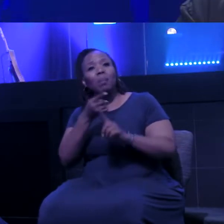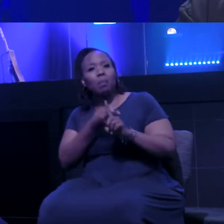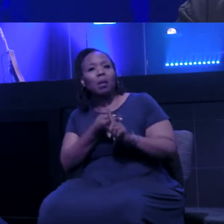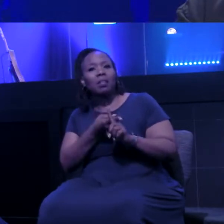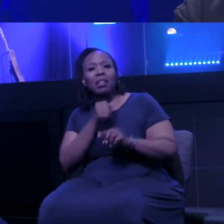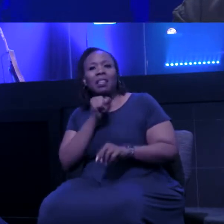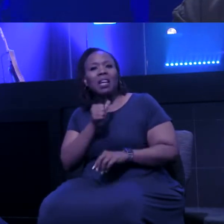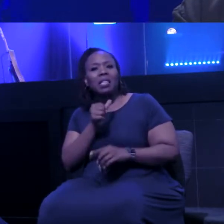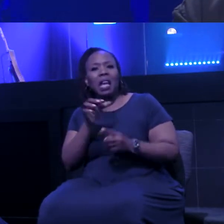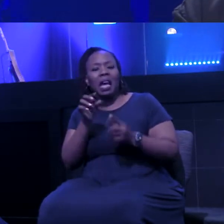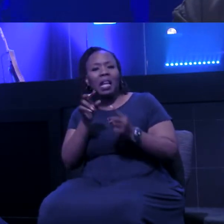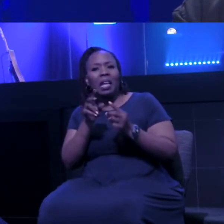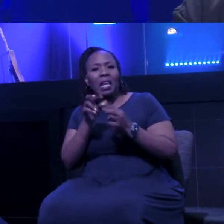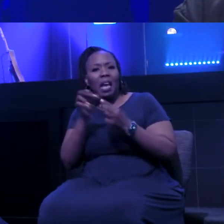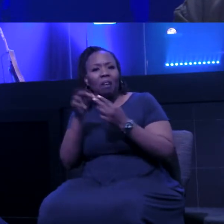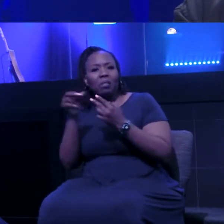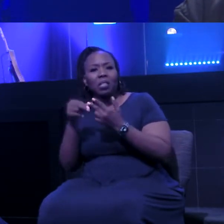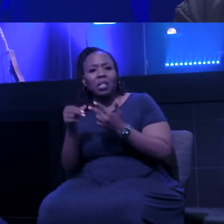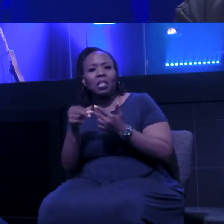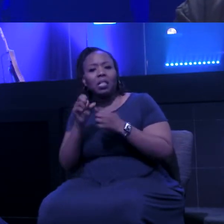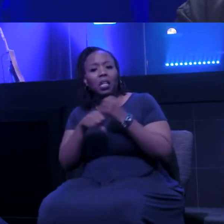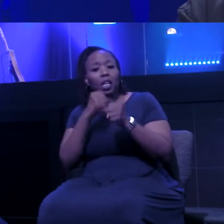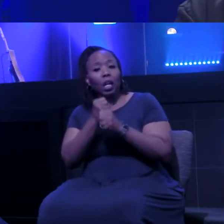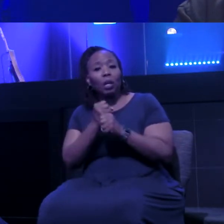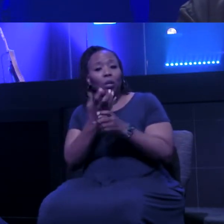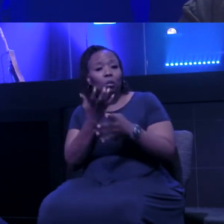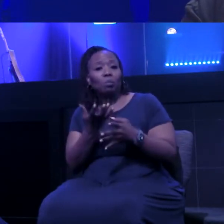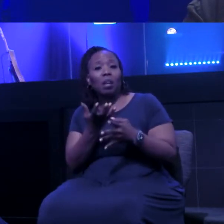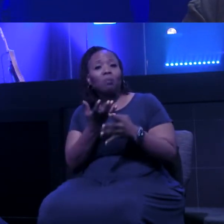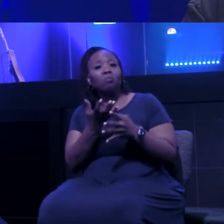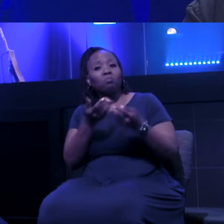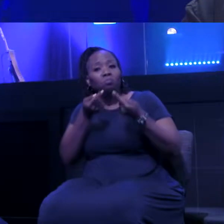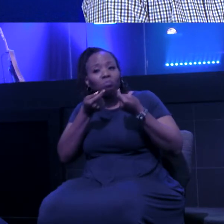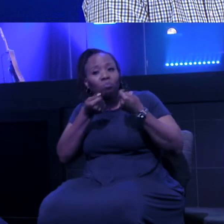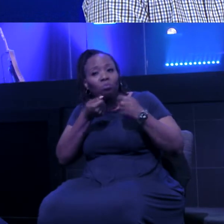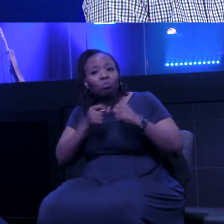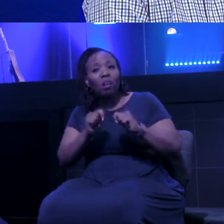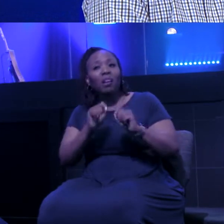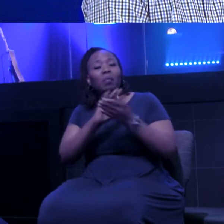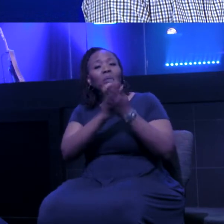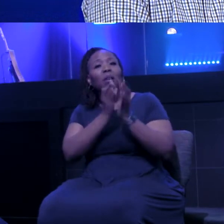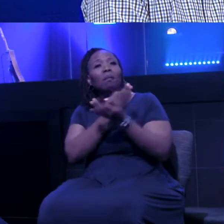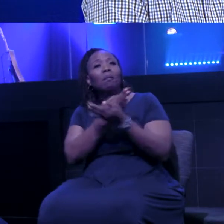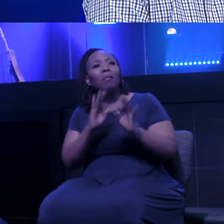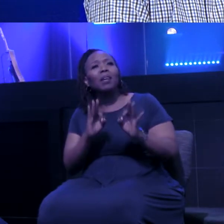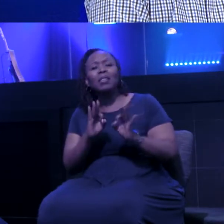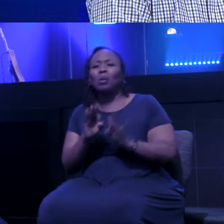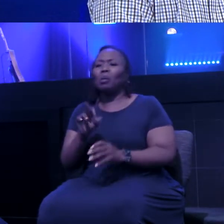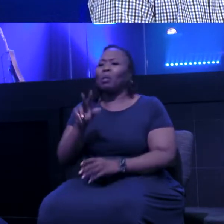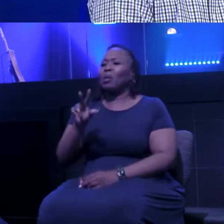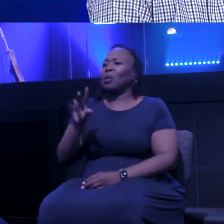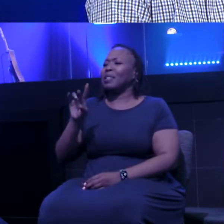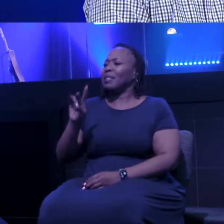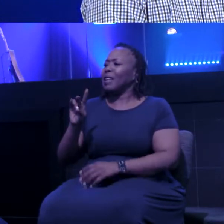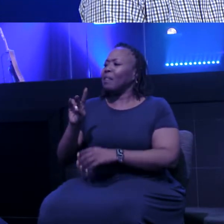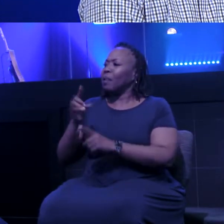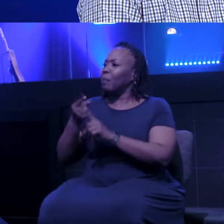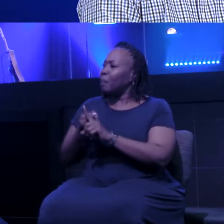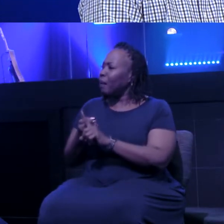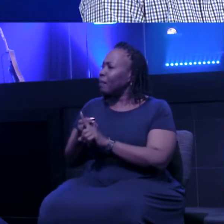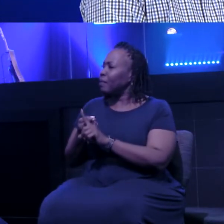wasn't counting the years of fighting the case. Okay. So So you're in there for 37 months in